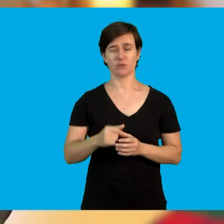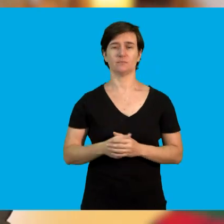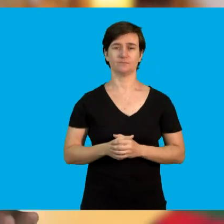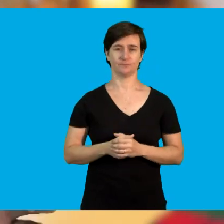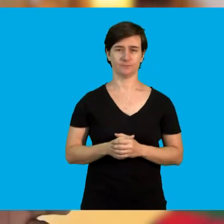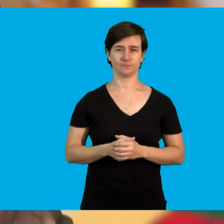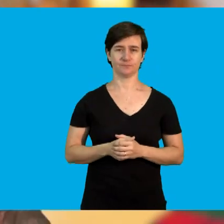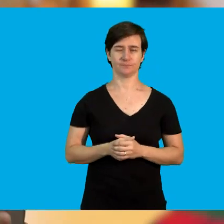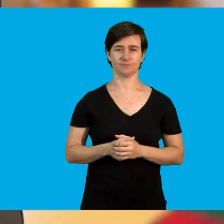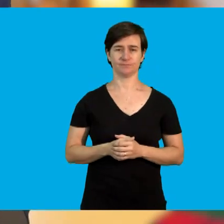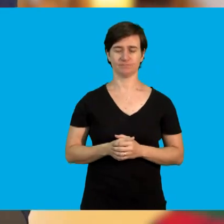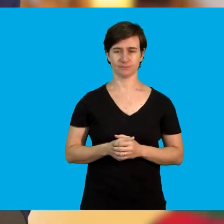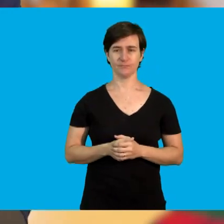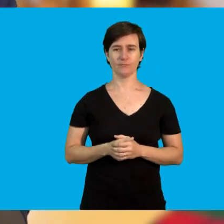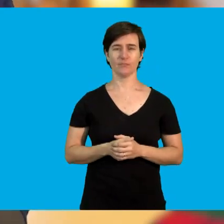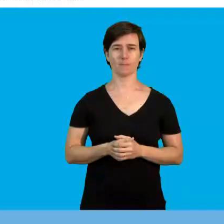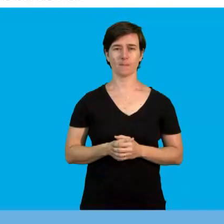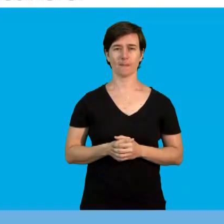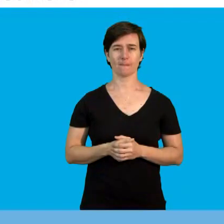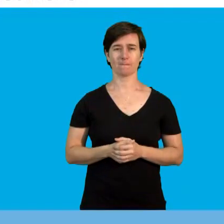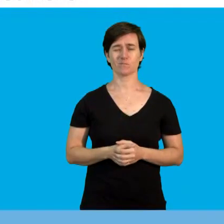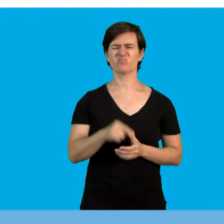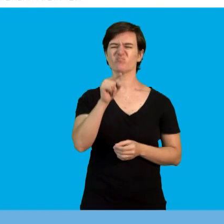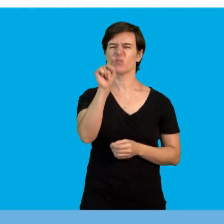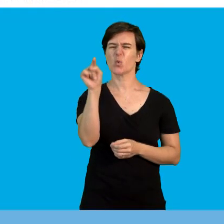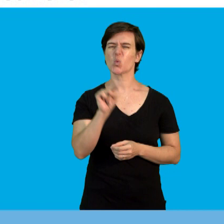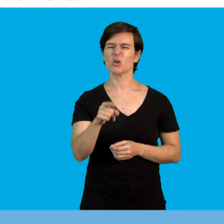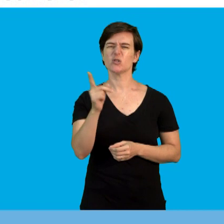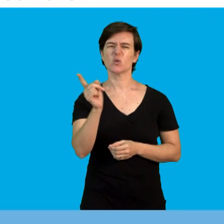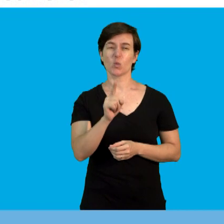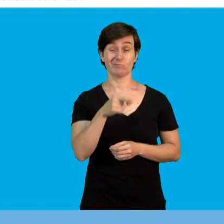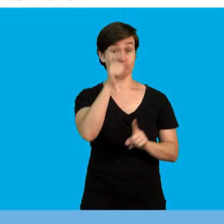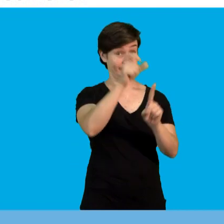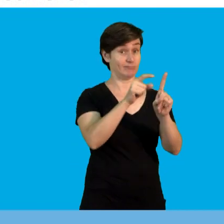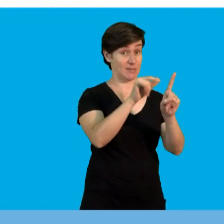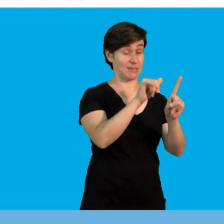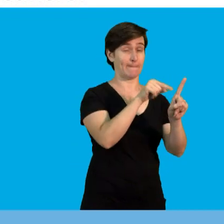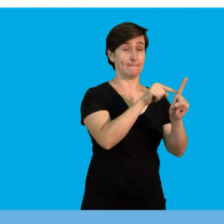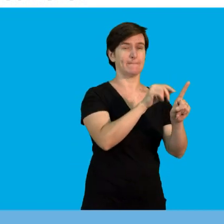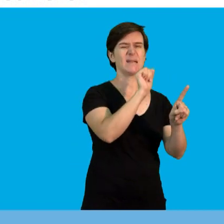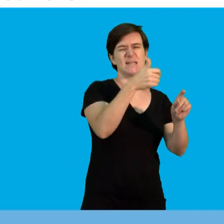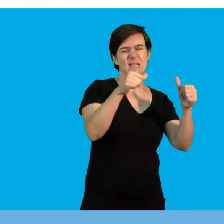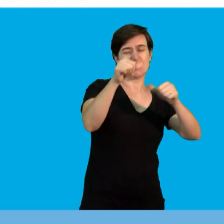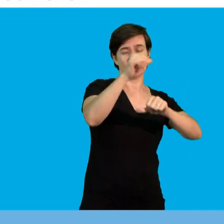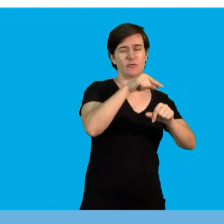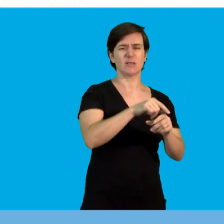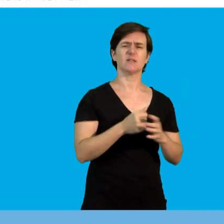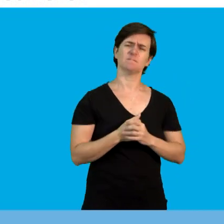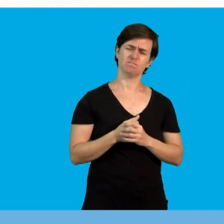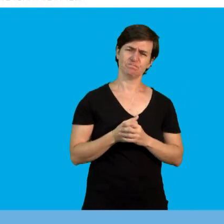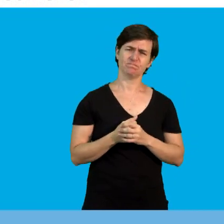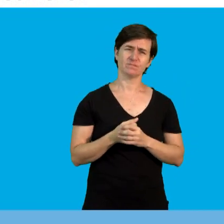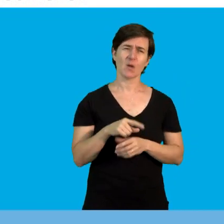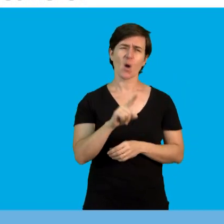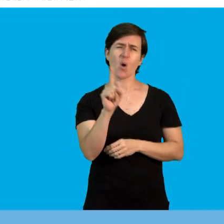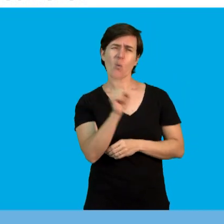question. Now, they are asking now, still based on Clifford and his little experiment, they're asking now,